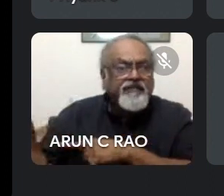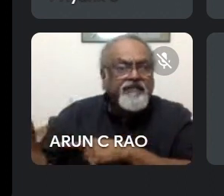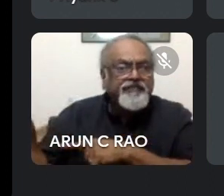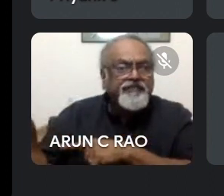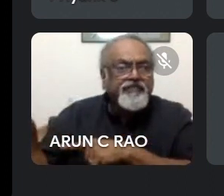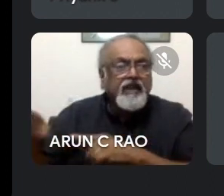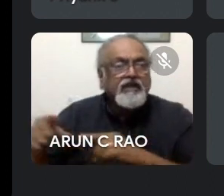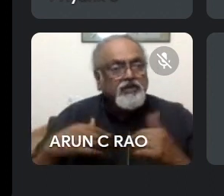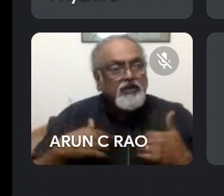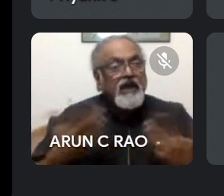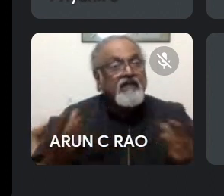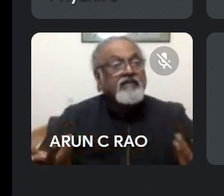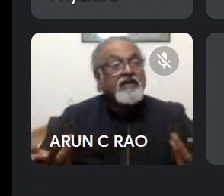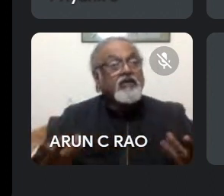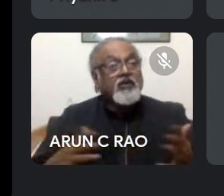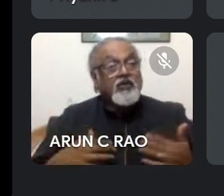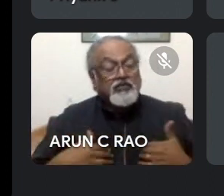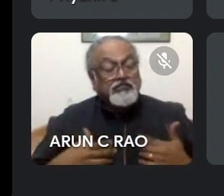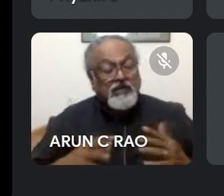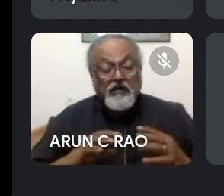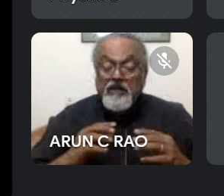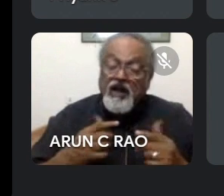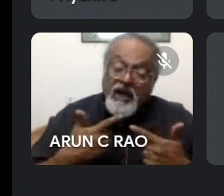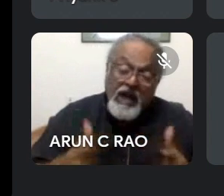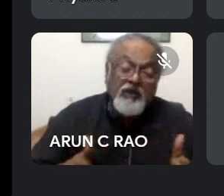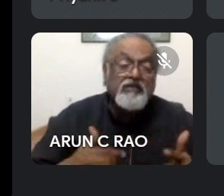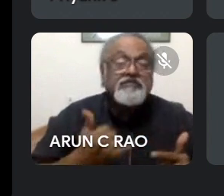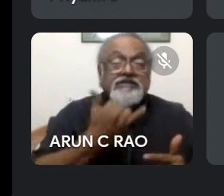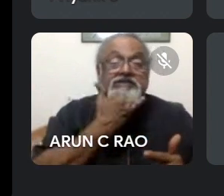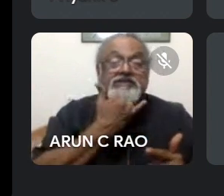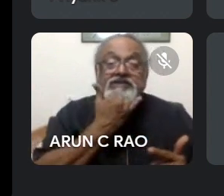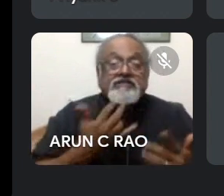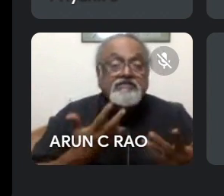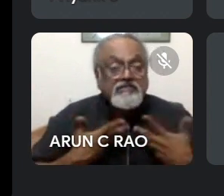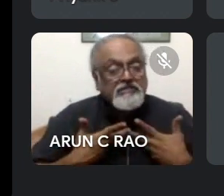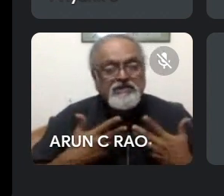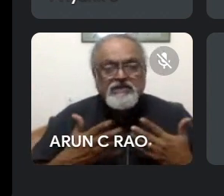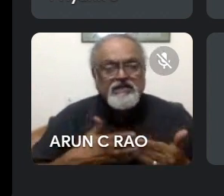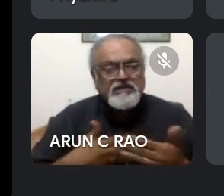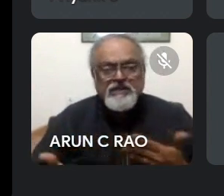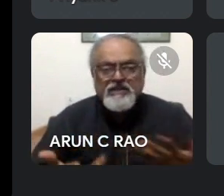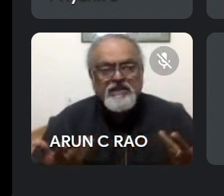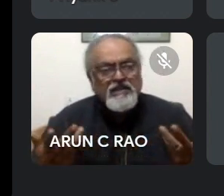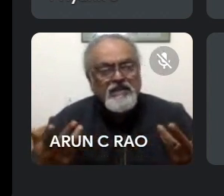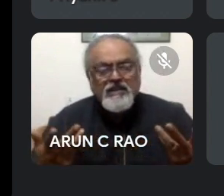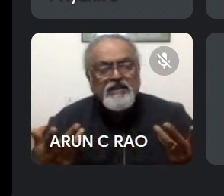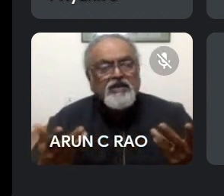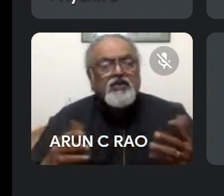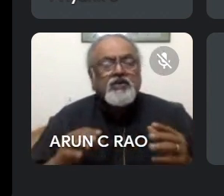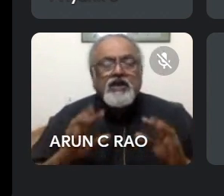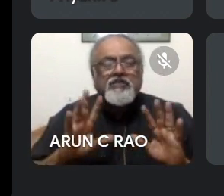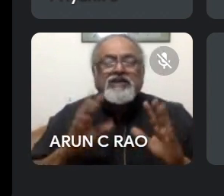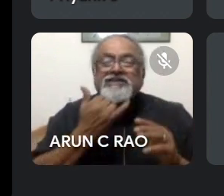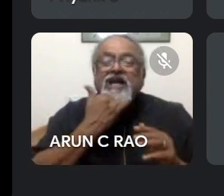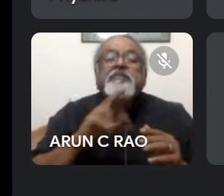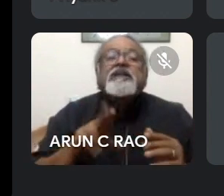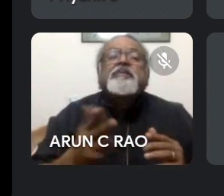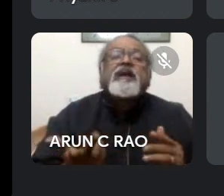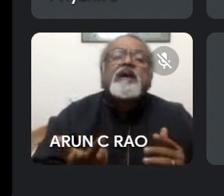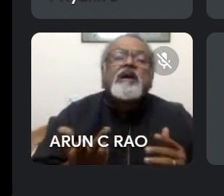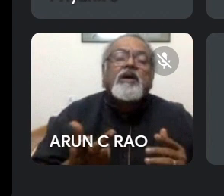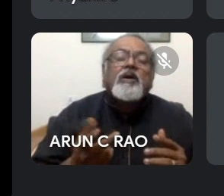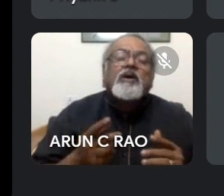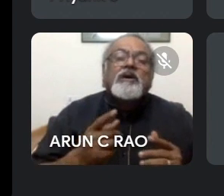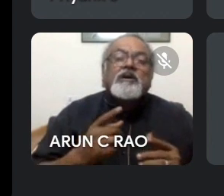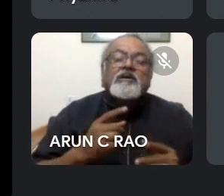frivolity. Secondly, you are entitled to mistakes. And by mistakes, I don't mean the mistakes that we make, that our teachers,